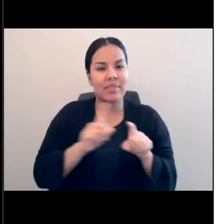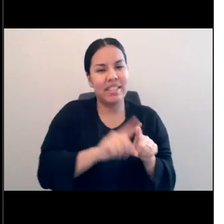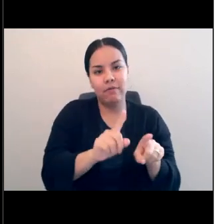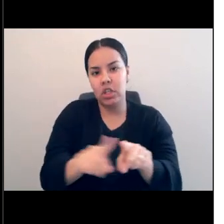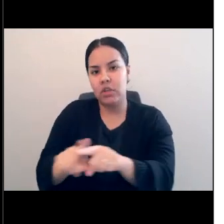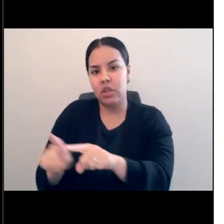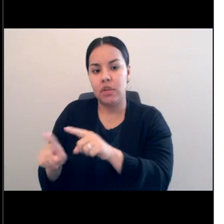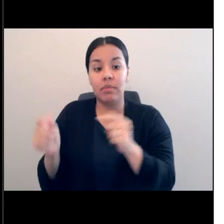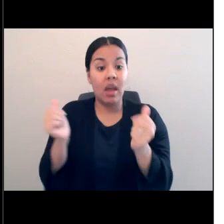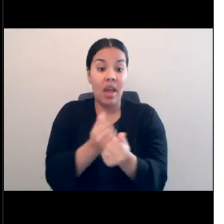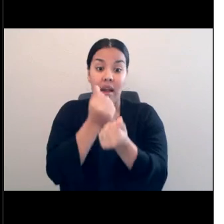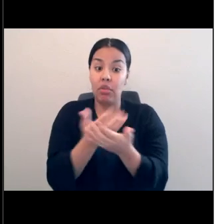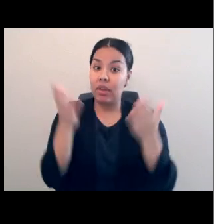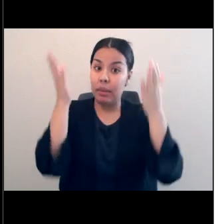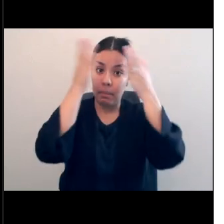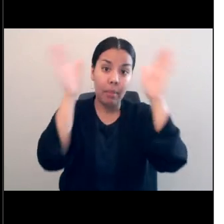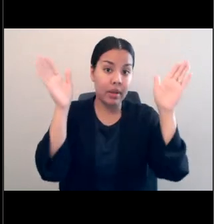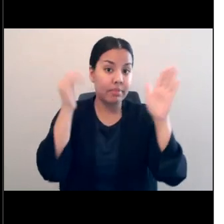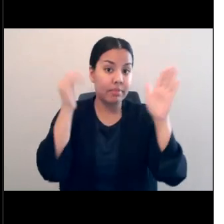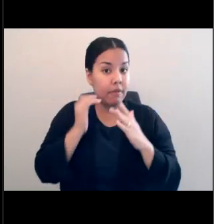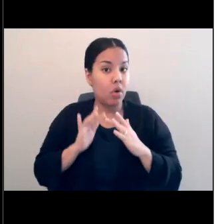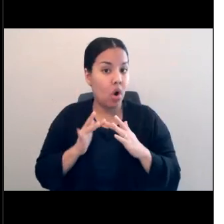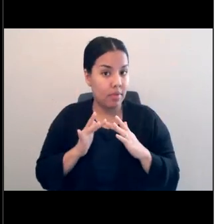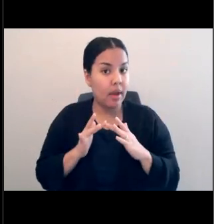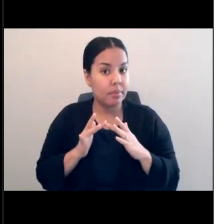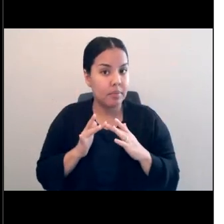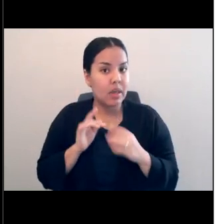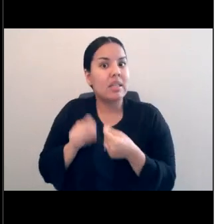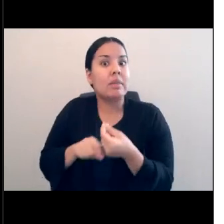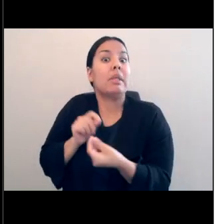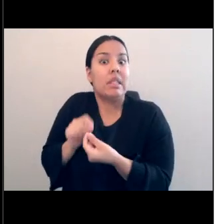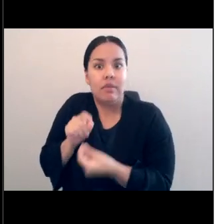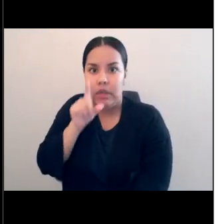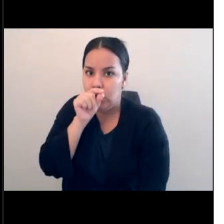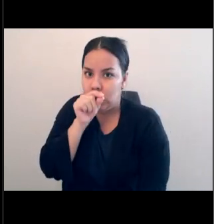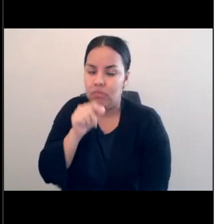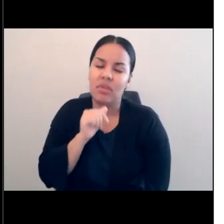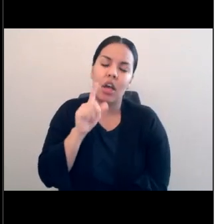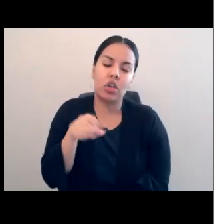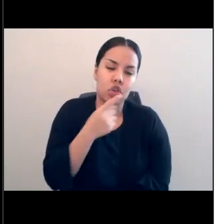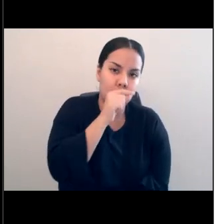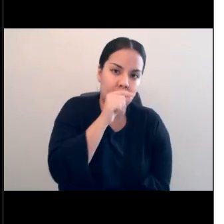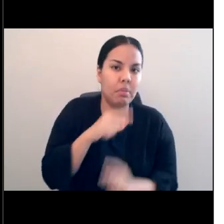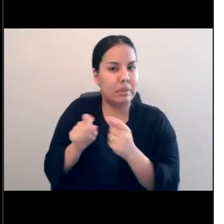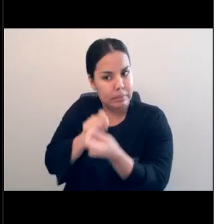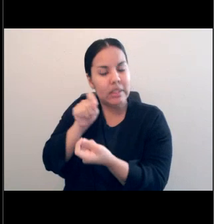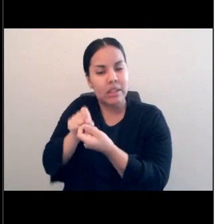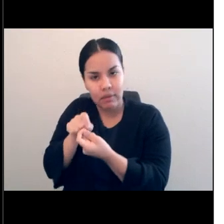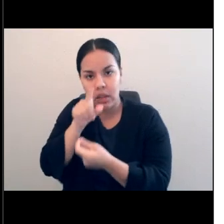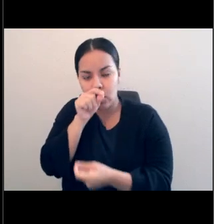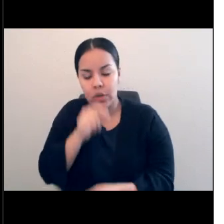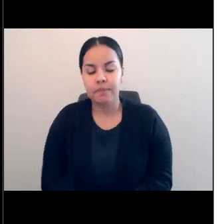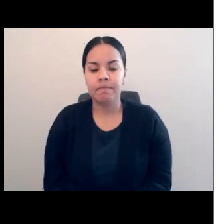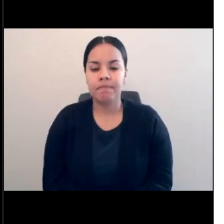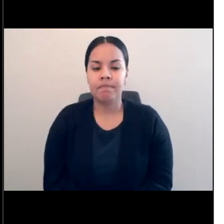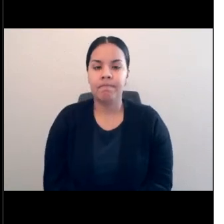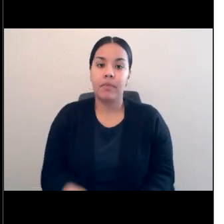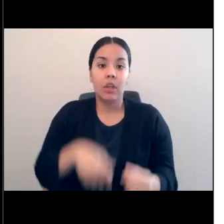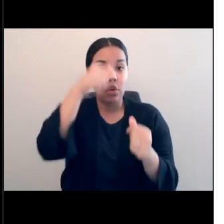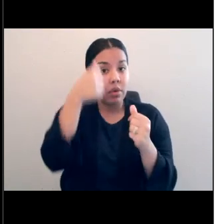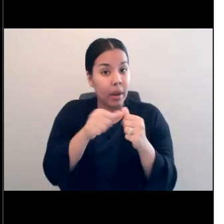Everything is public if it's on the internet, particularly on Twitter, but not just on Twitter. So remember that anything that you